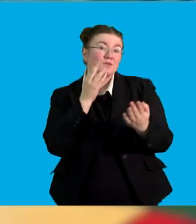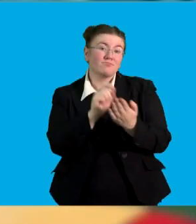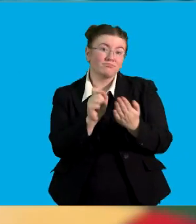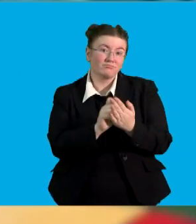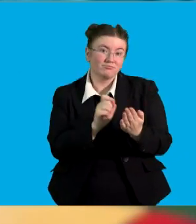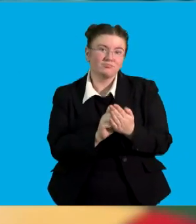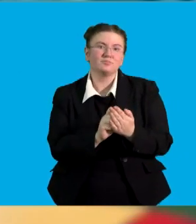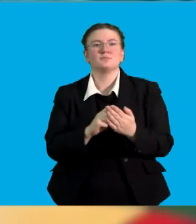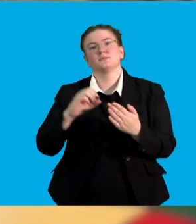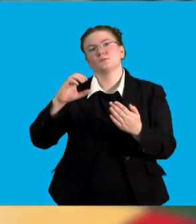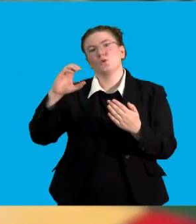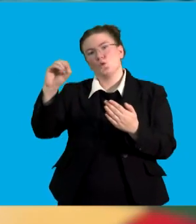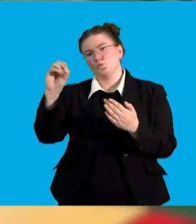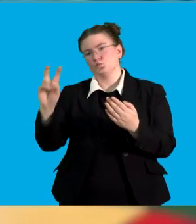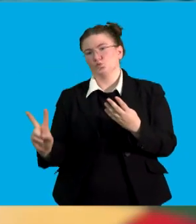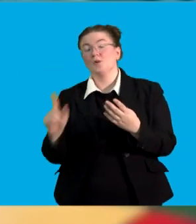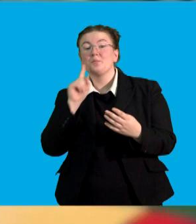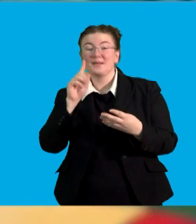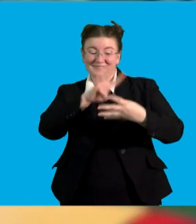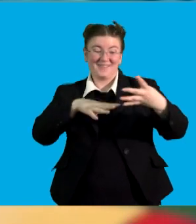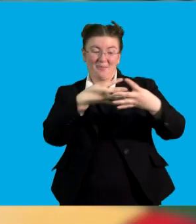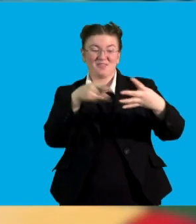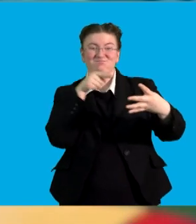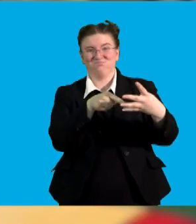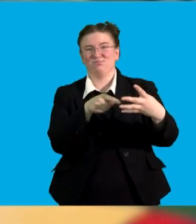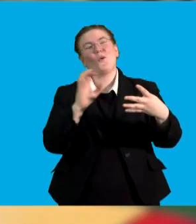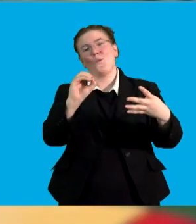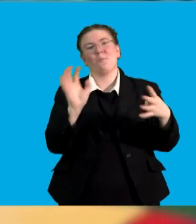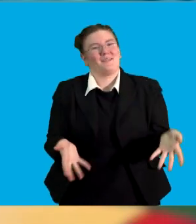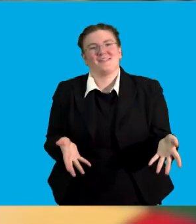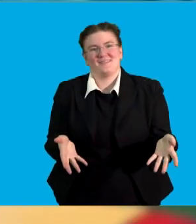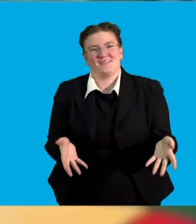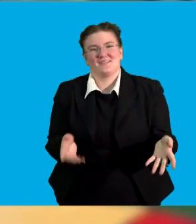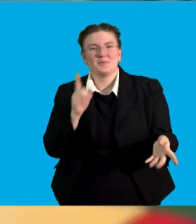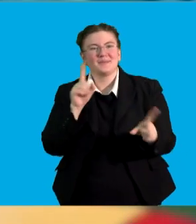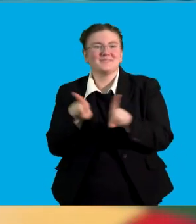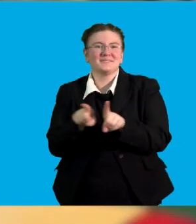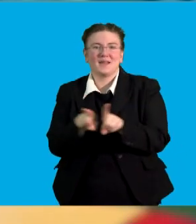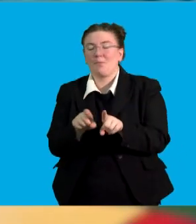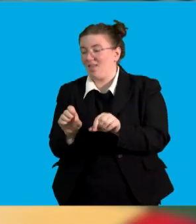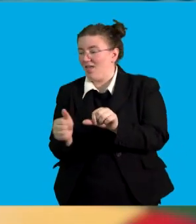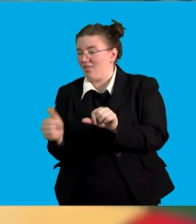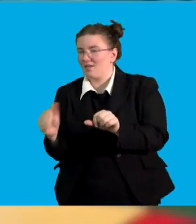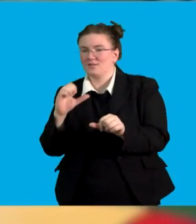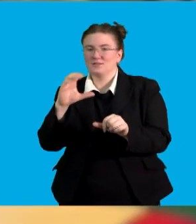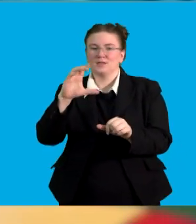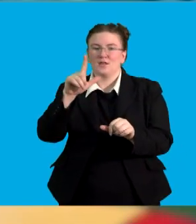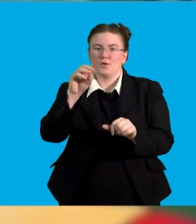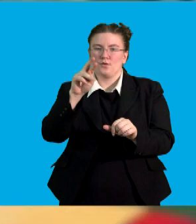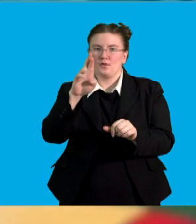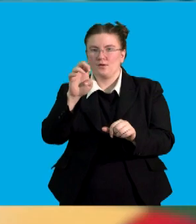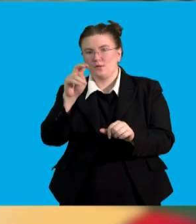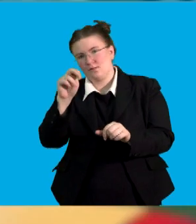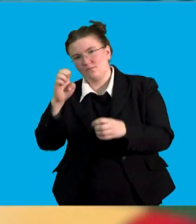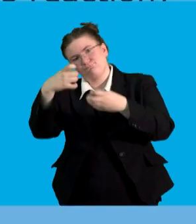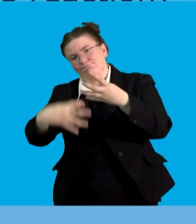as O2. In the periodic table, you only just find O. Same thing applies with the chlorine and all the other diatomic molecules.